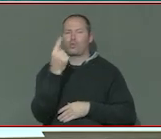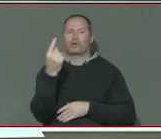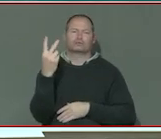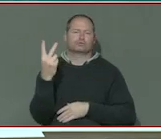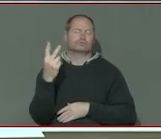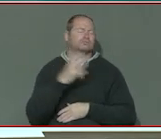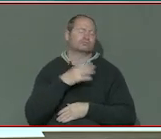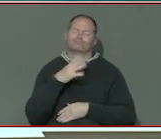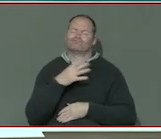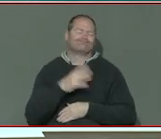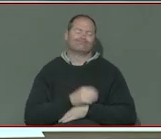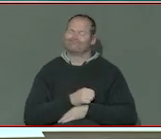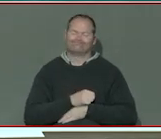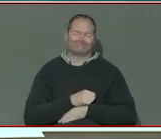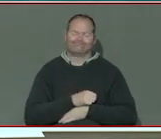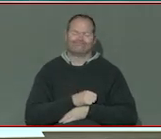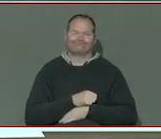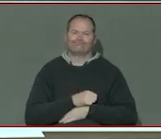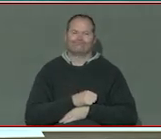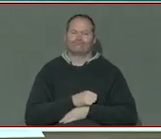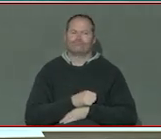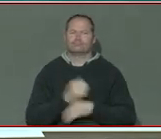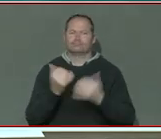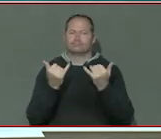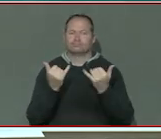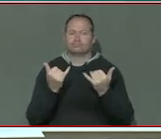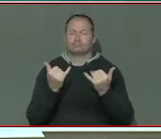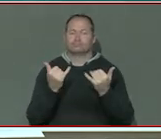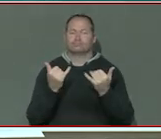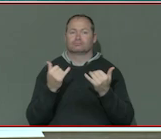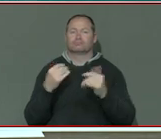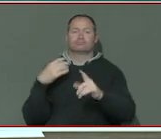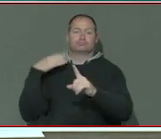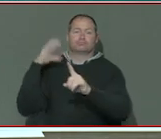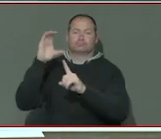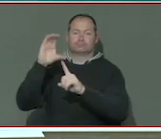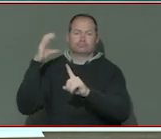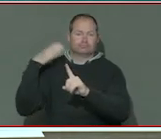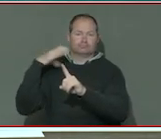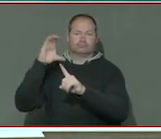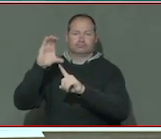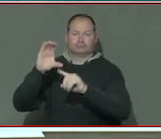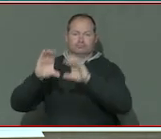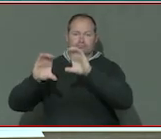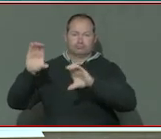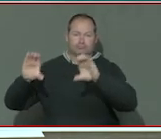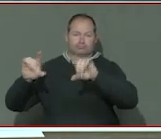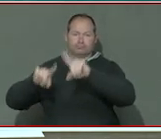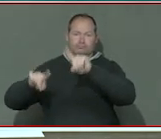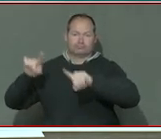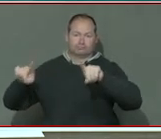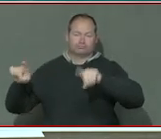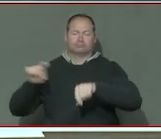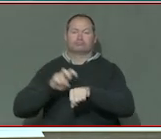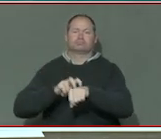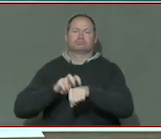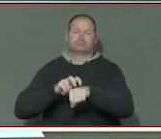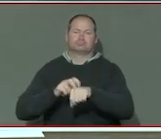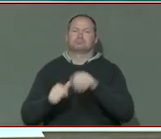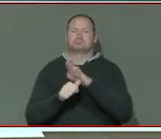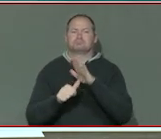So when we work with that, division of duties is always a good answer. But we can't just say division of